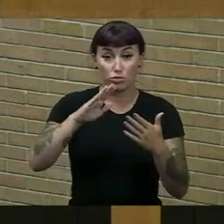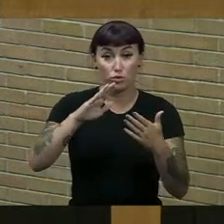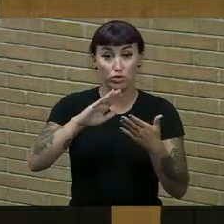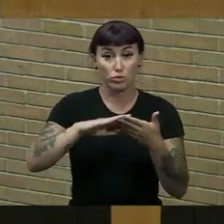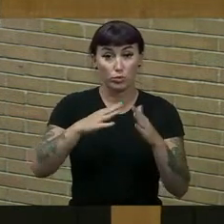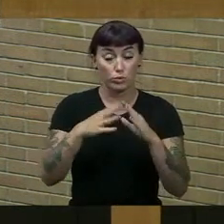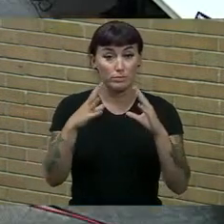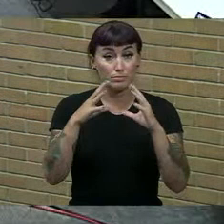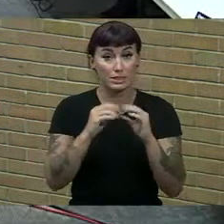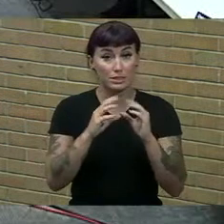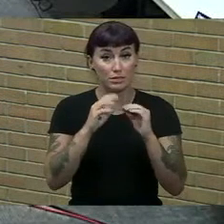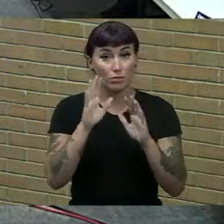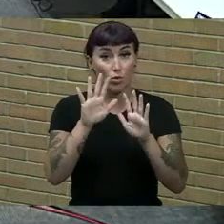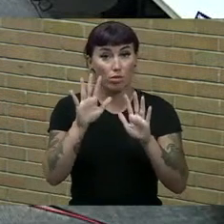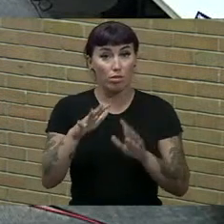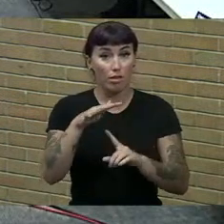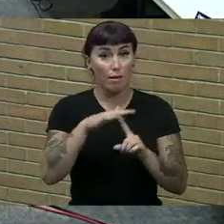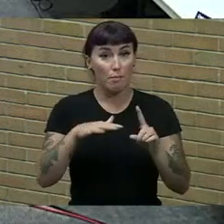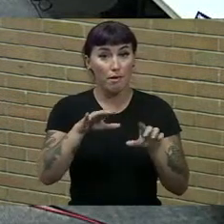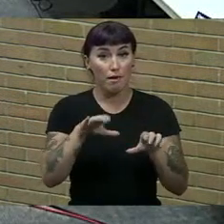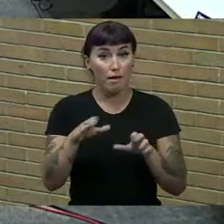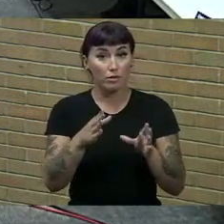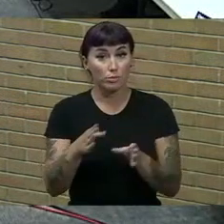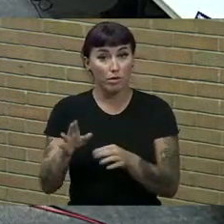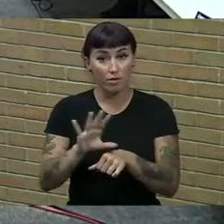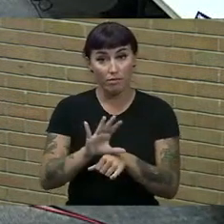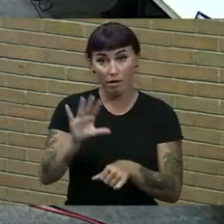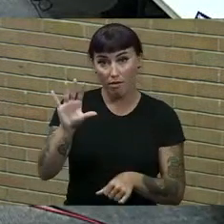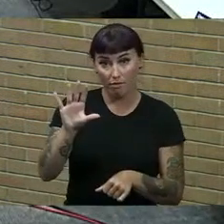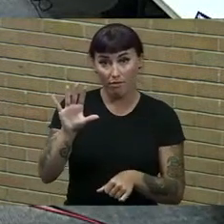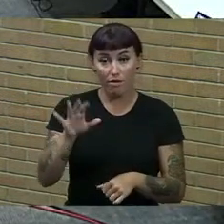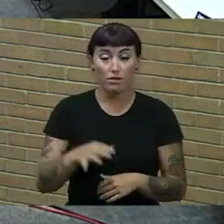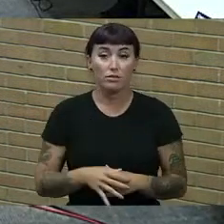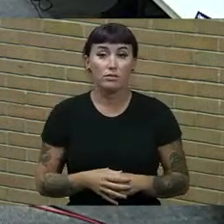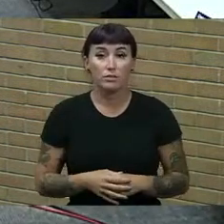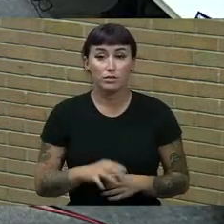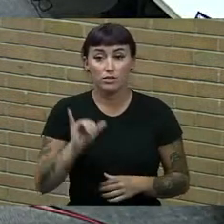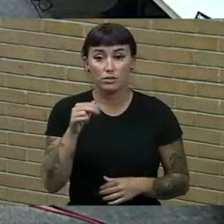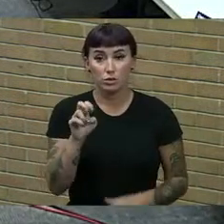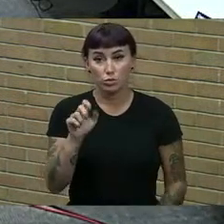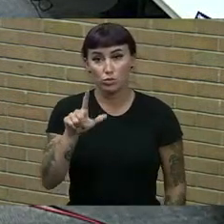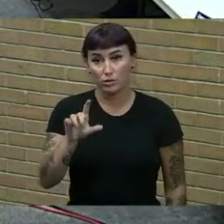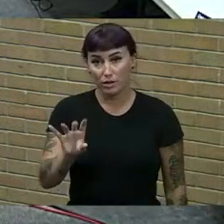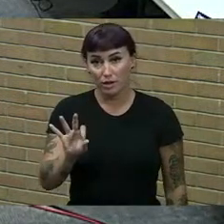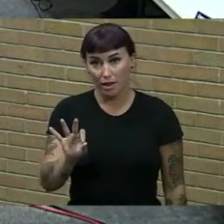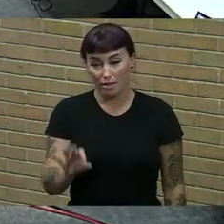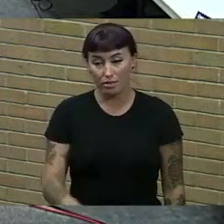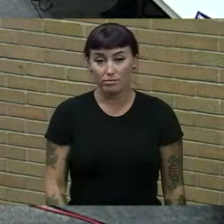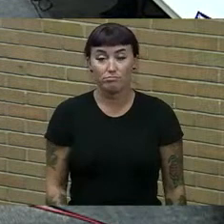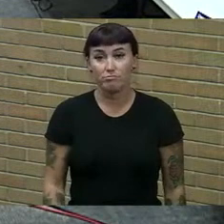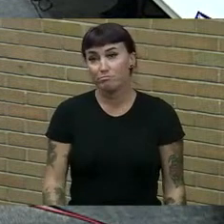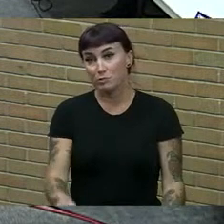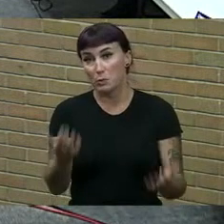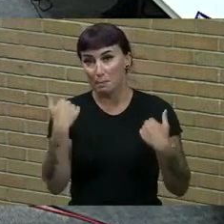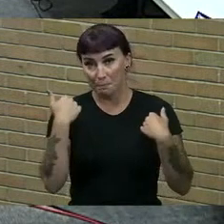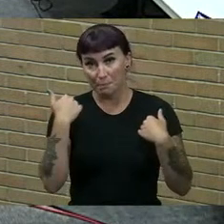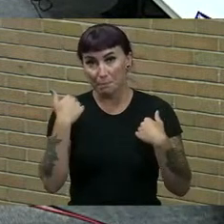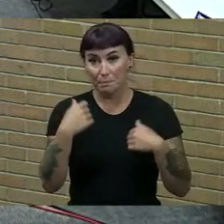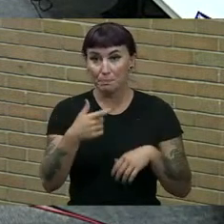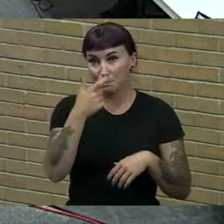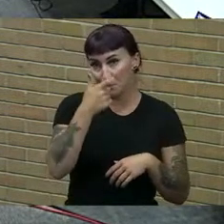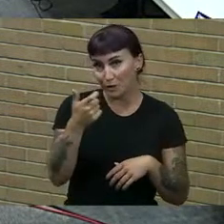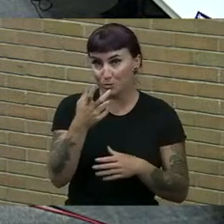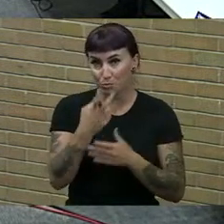meeting on our climate action plan that starts at 5 o'clock on June 29th. So come out and see them